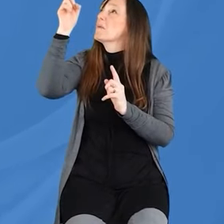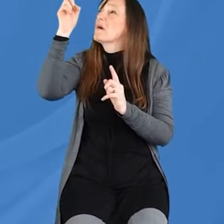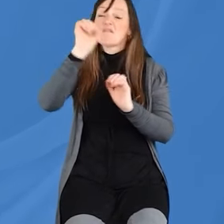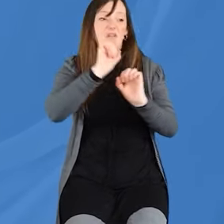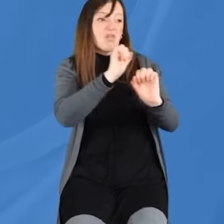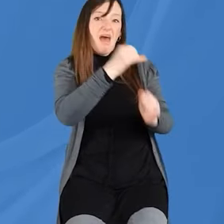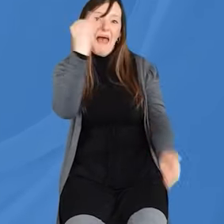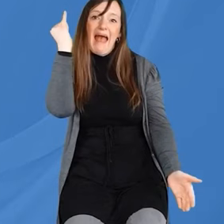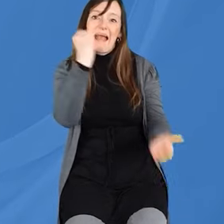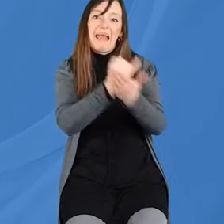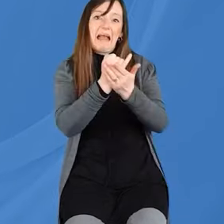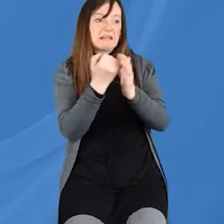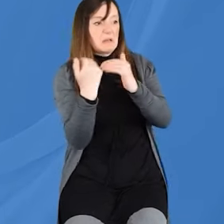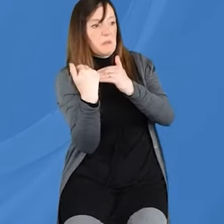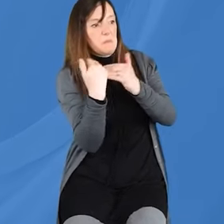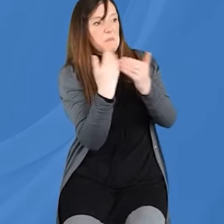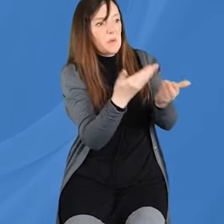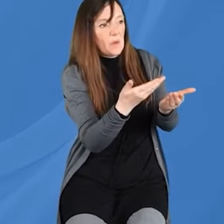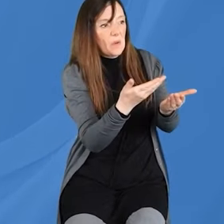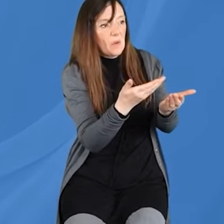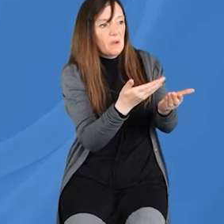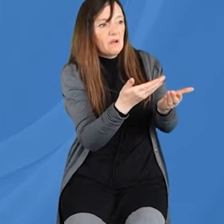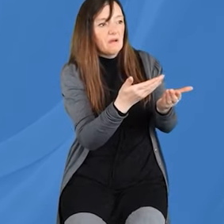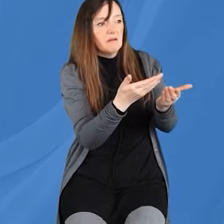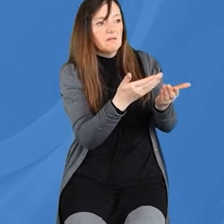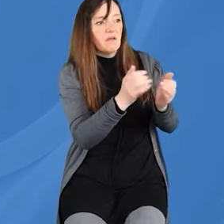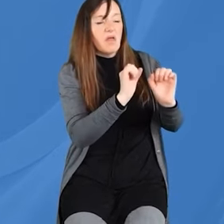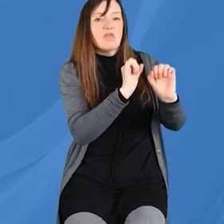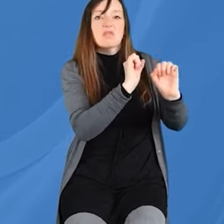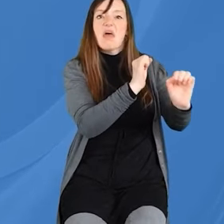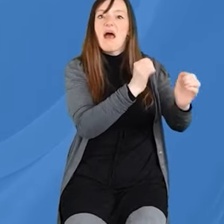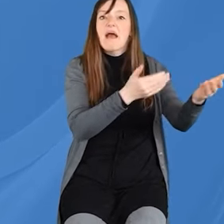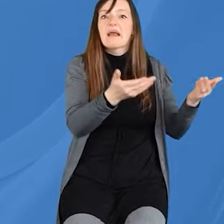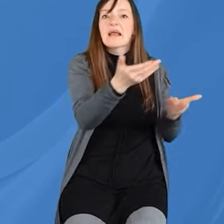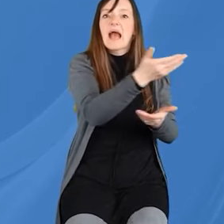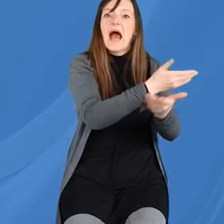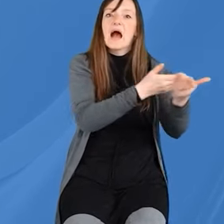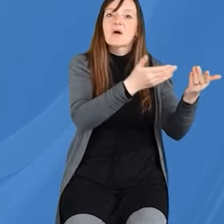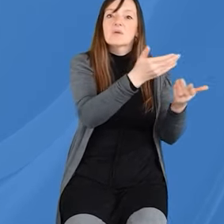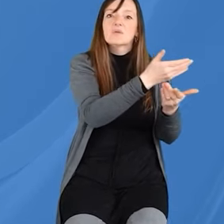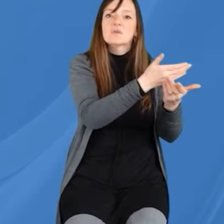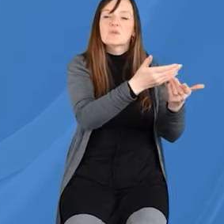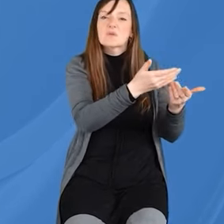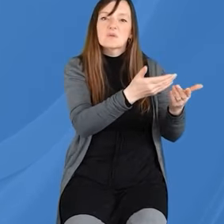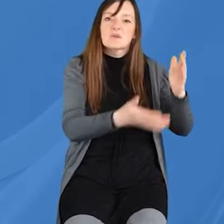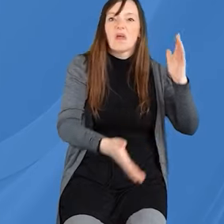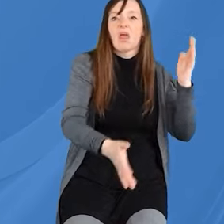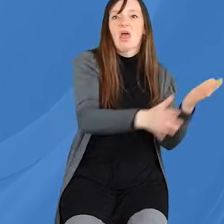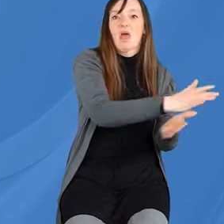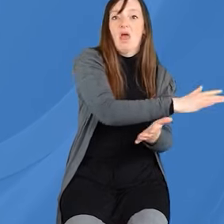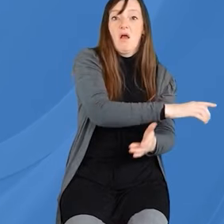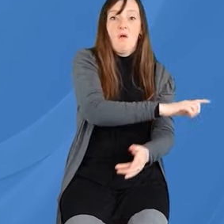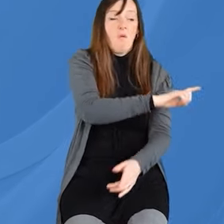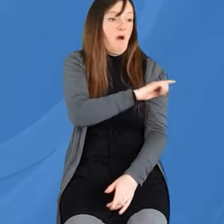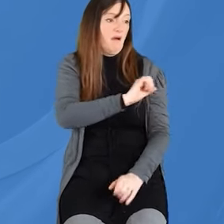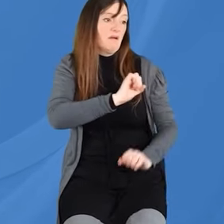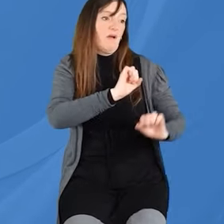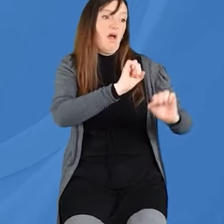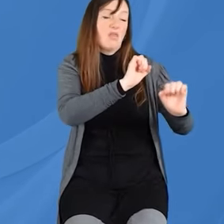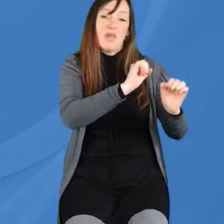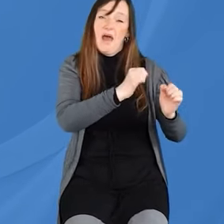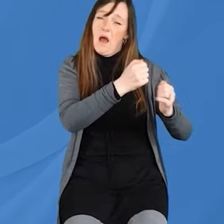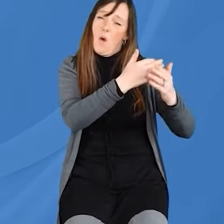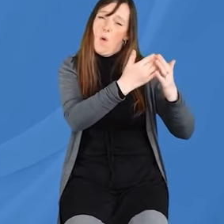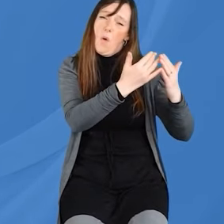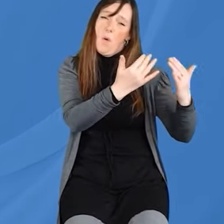Make them bear their guilt, O God. Let them fall by their own counsels. Because of the abundance